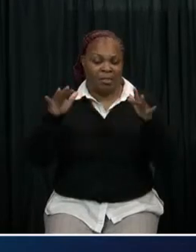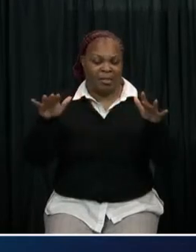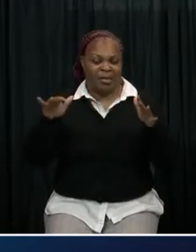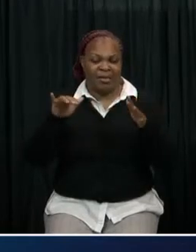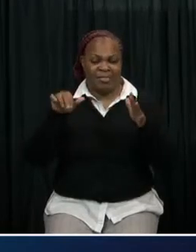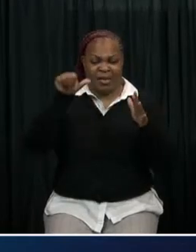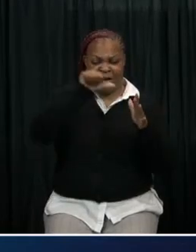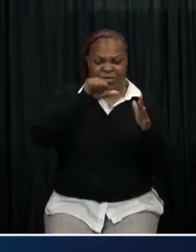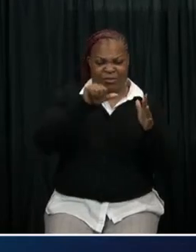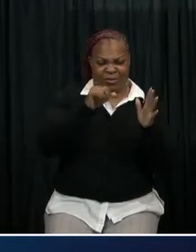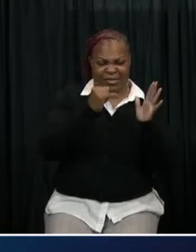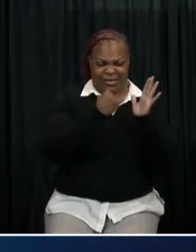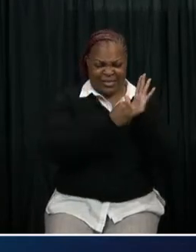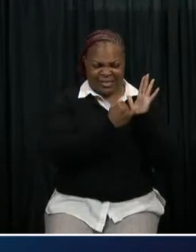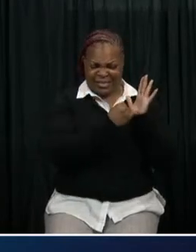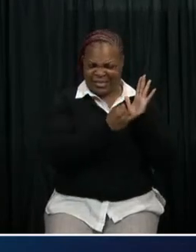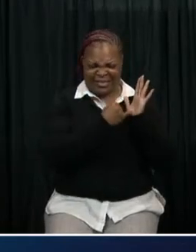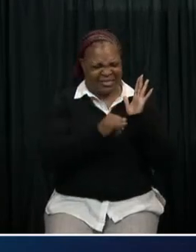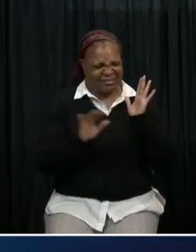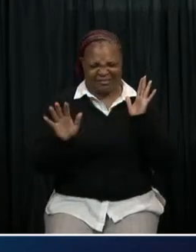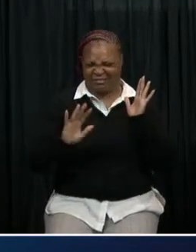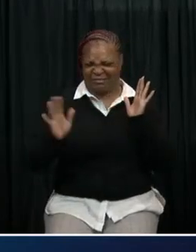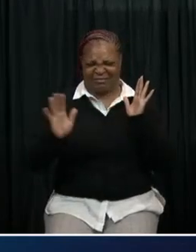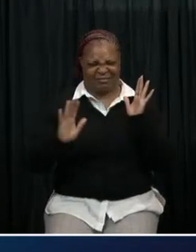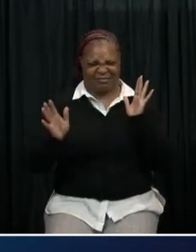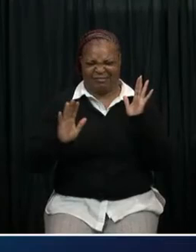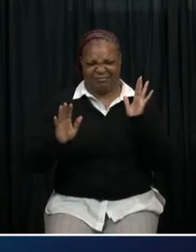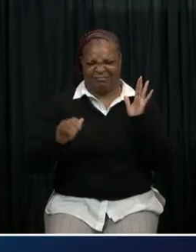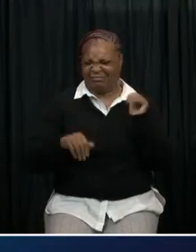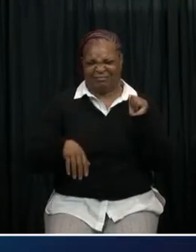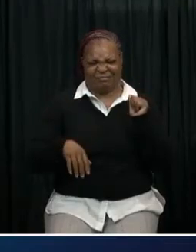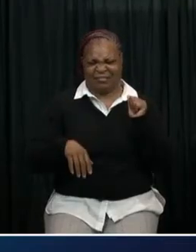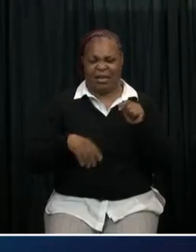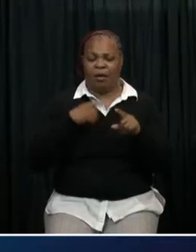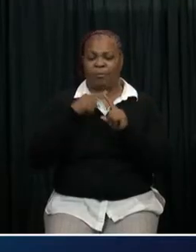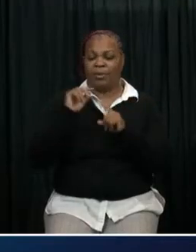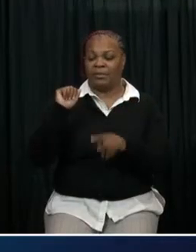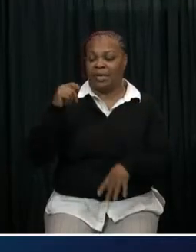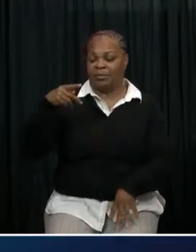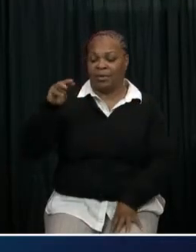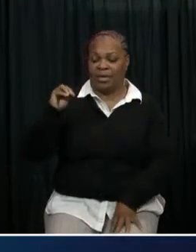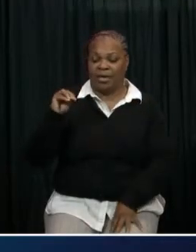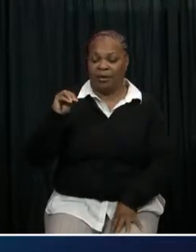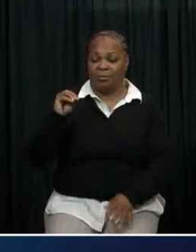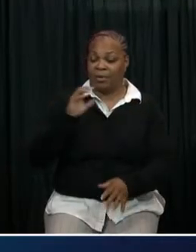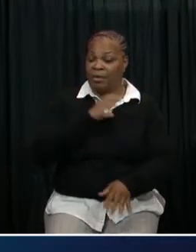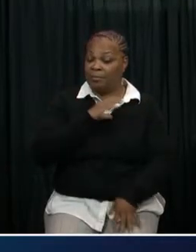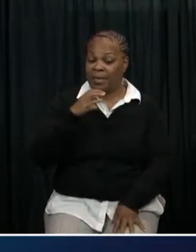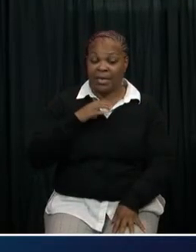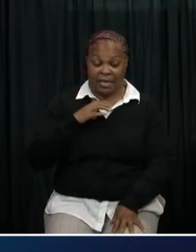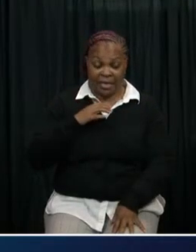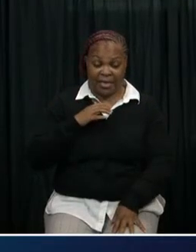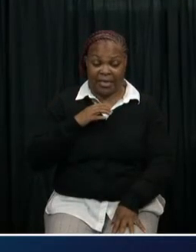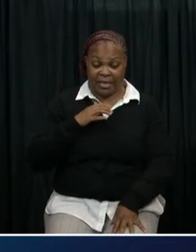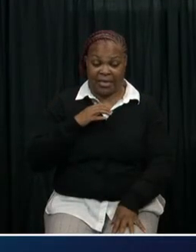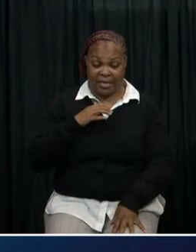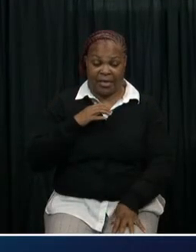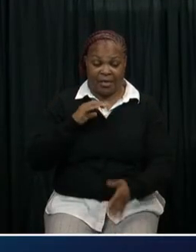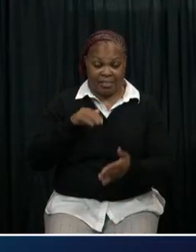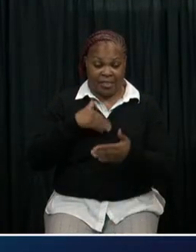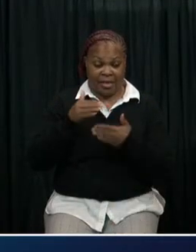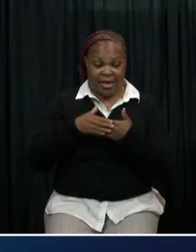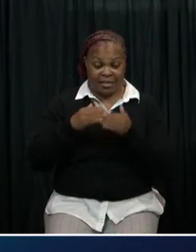I think, are too prescriptive. Then also on the Adventist Possibility Ministries Committee, and so that's the